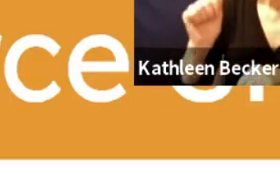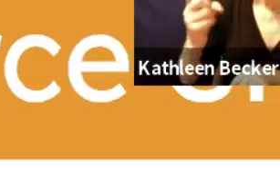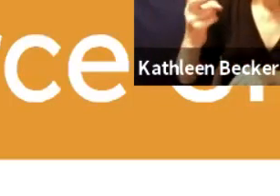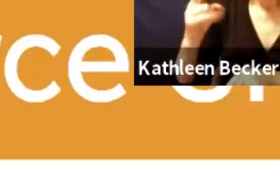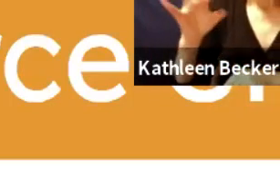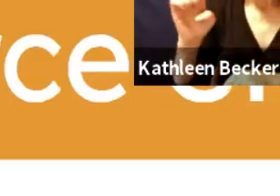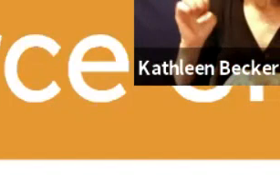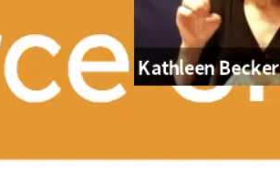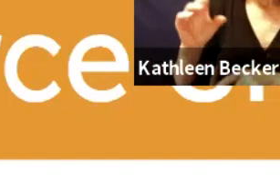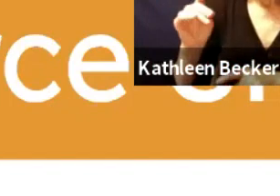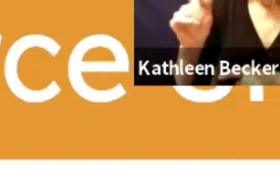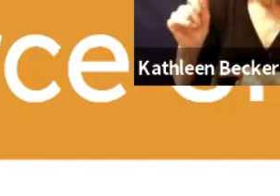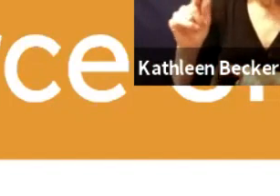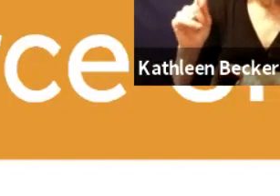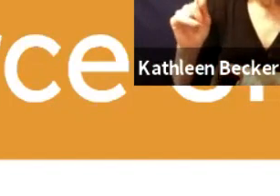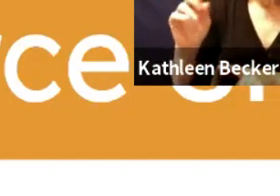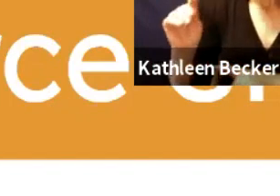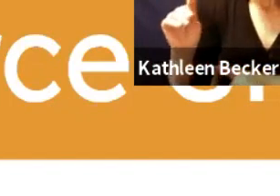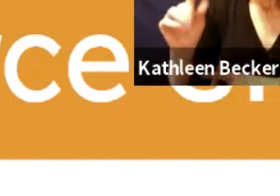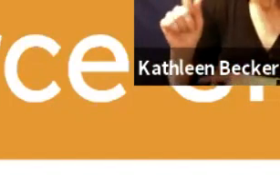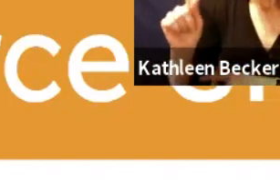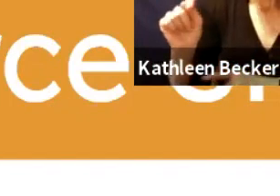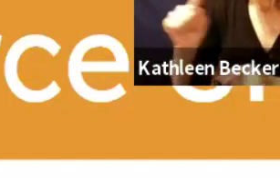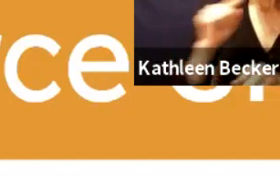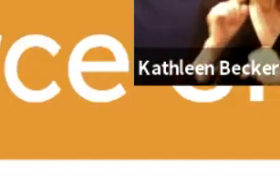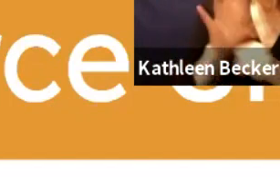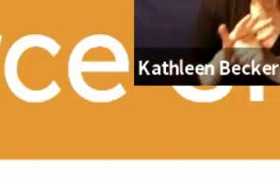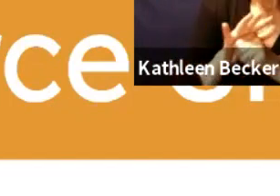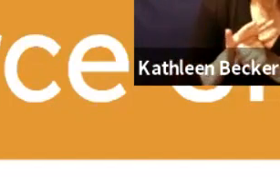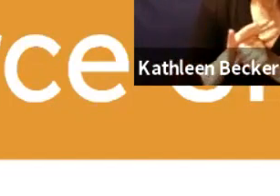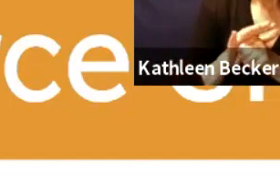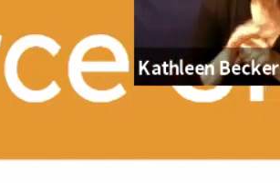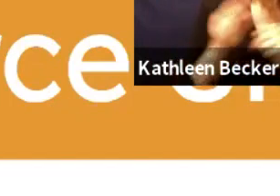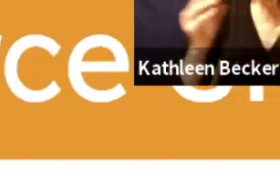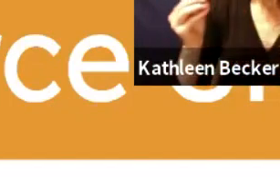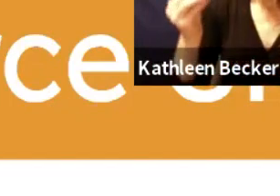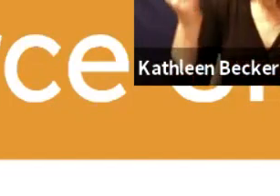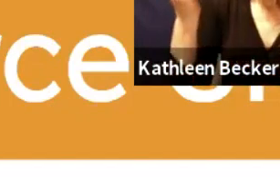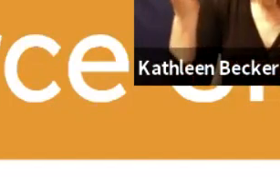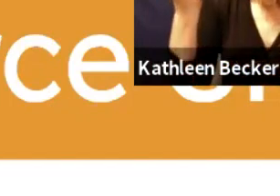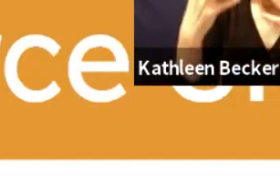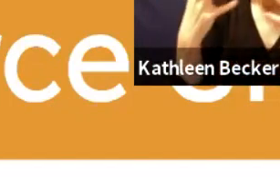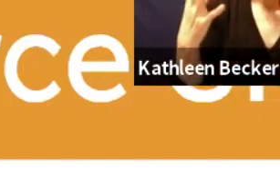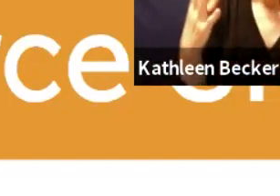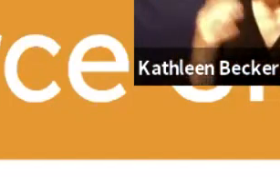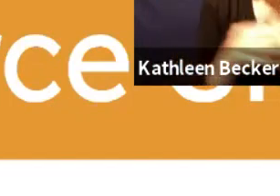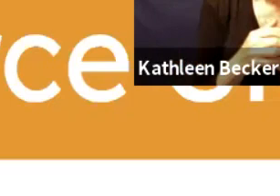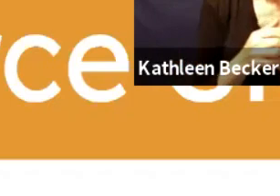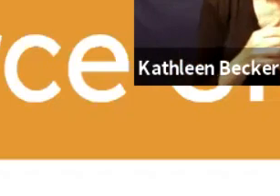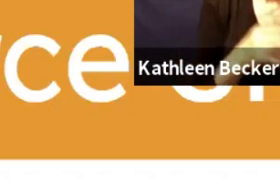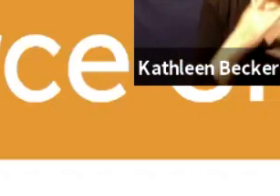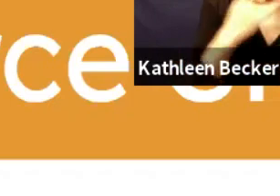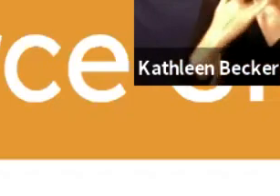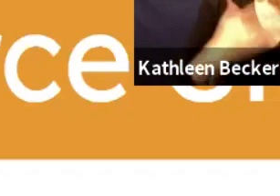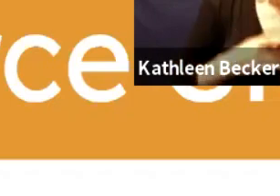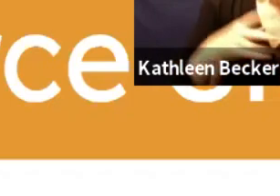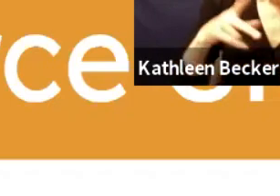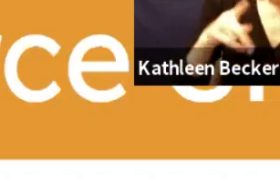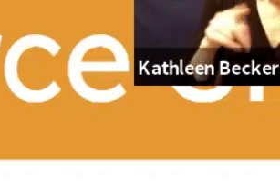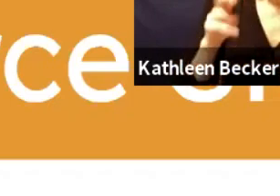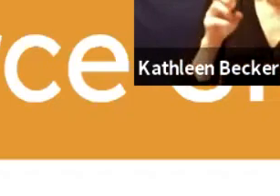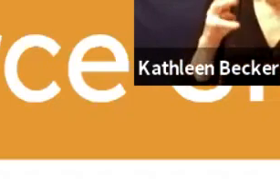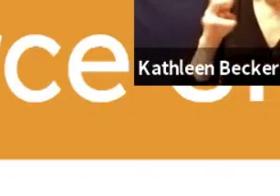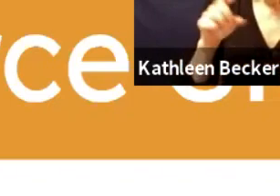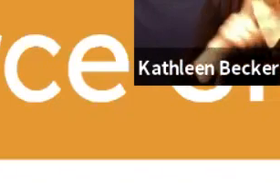data confirmation, that's available there. You can find information on the Hearts and Primetime